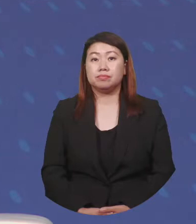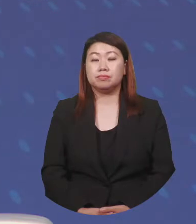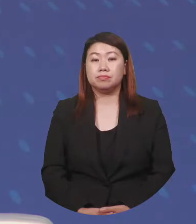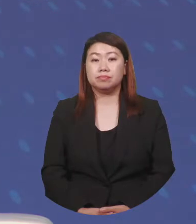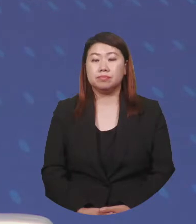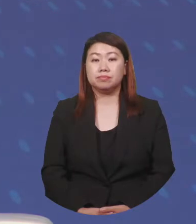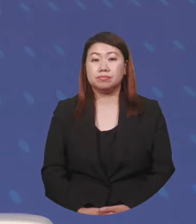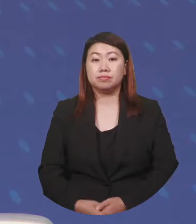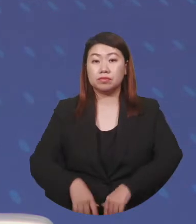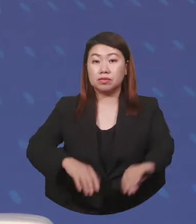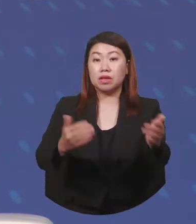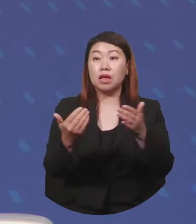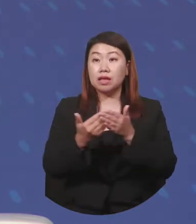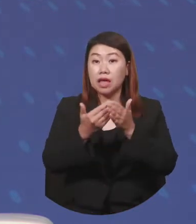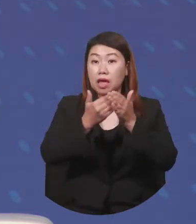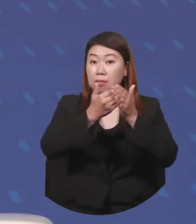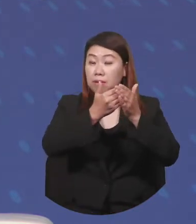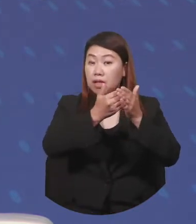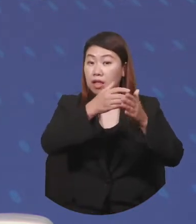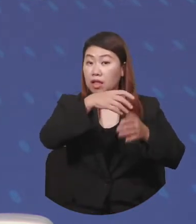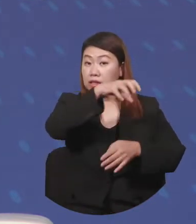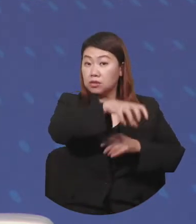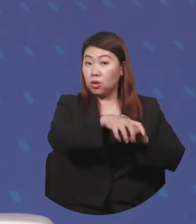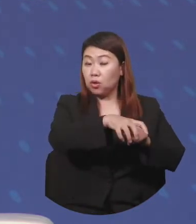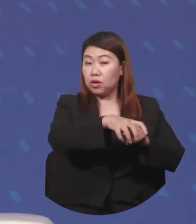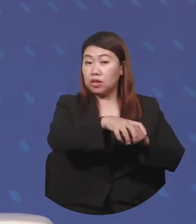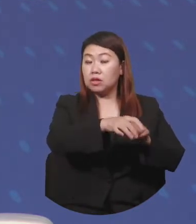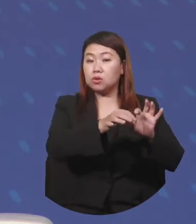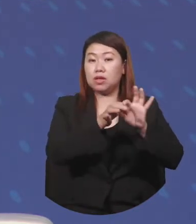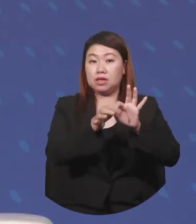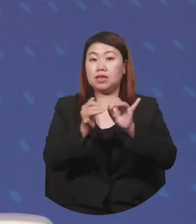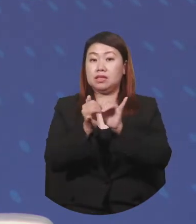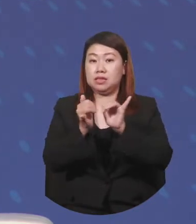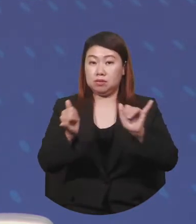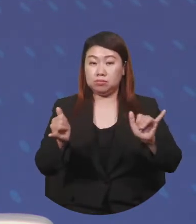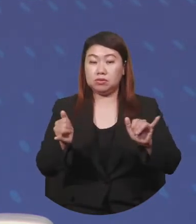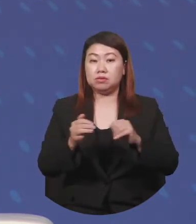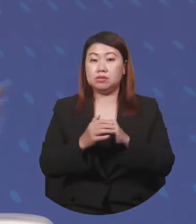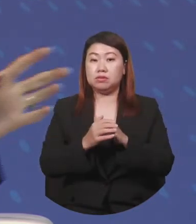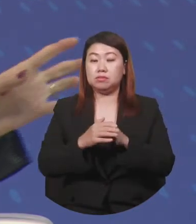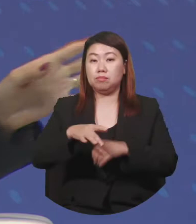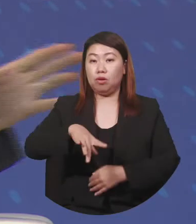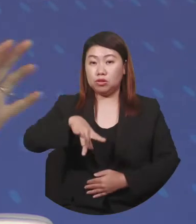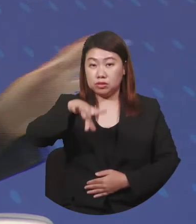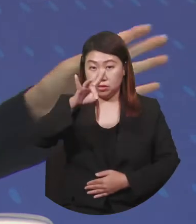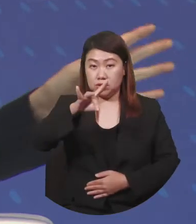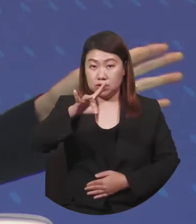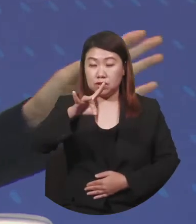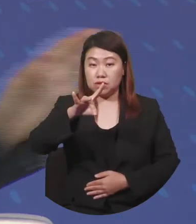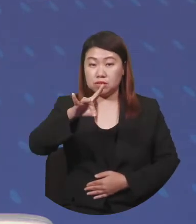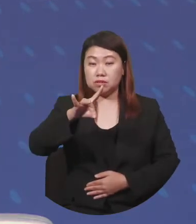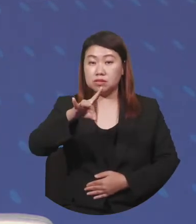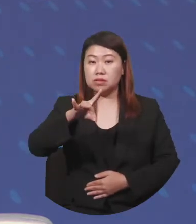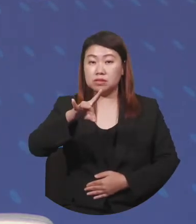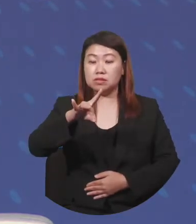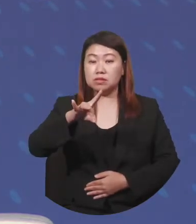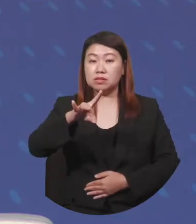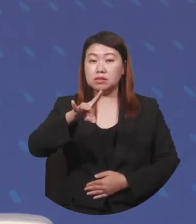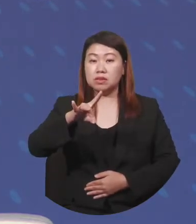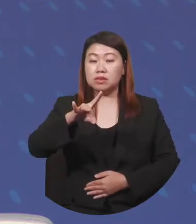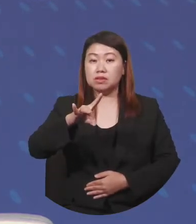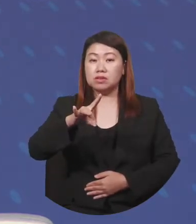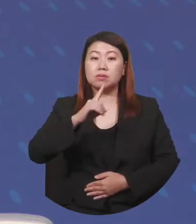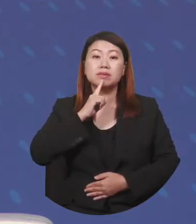I don't want to ask Mr. Dastan to speak again immediately, but perhaps our colleague